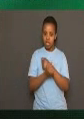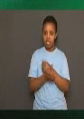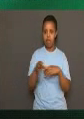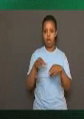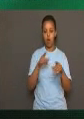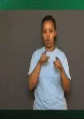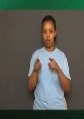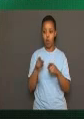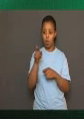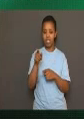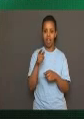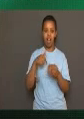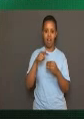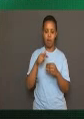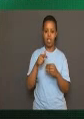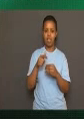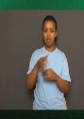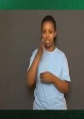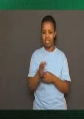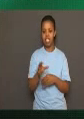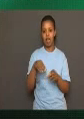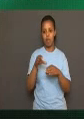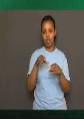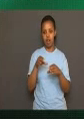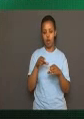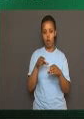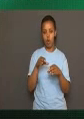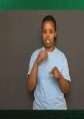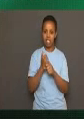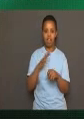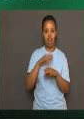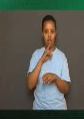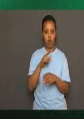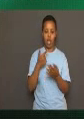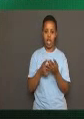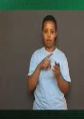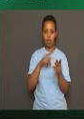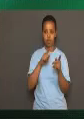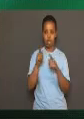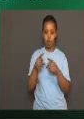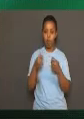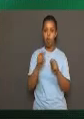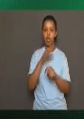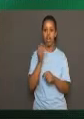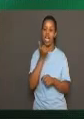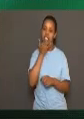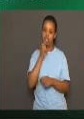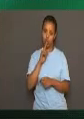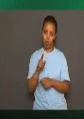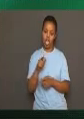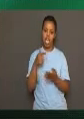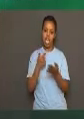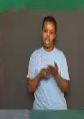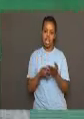actual experience, such as trial and error, but the trials occur